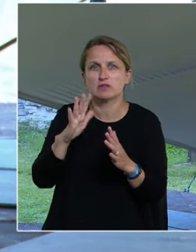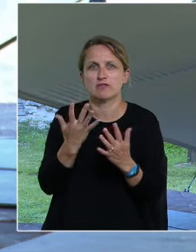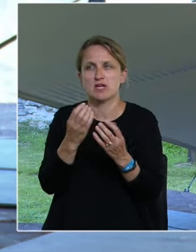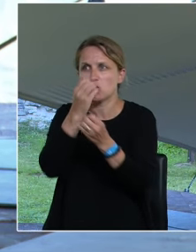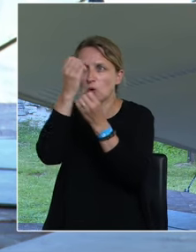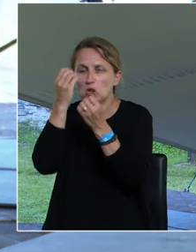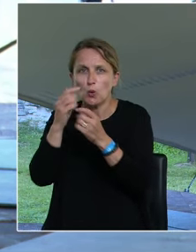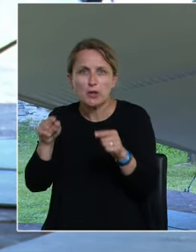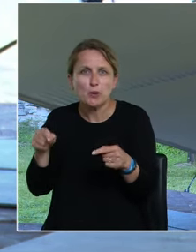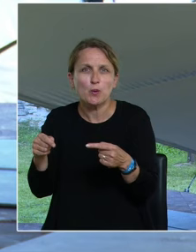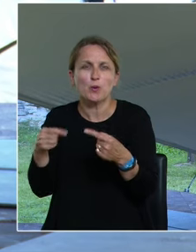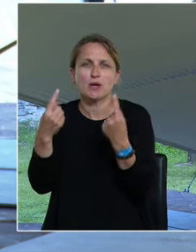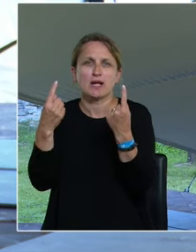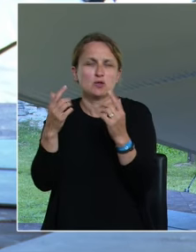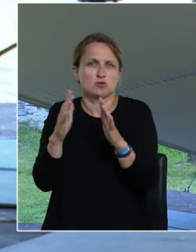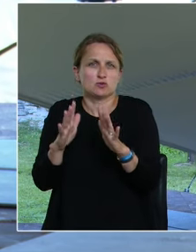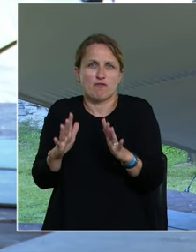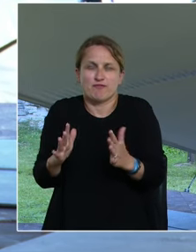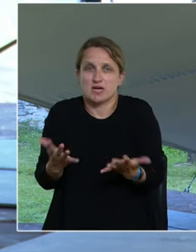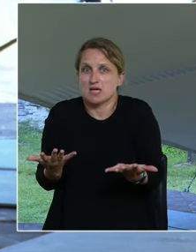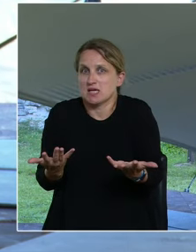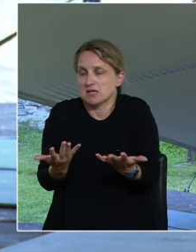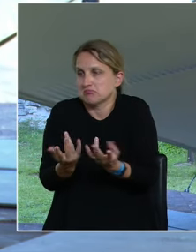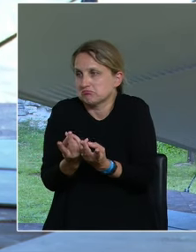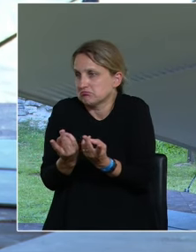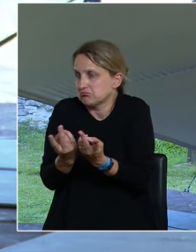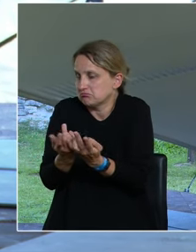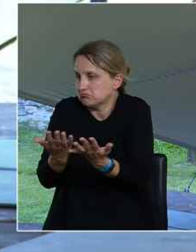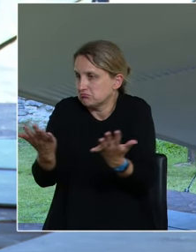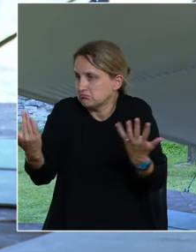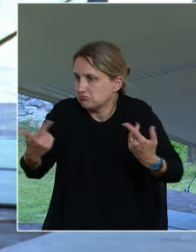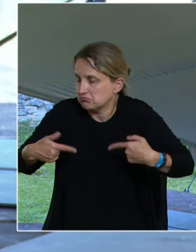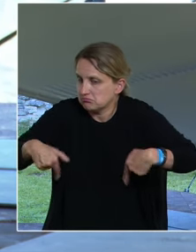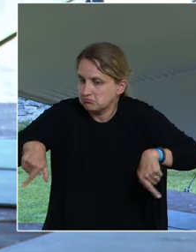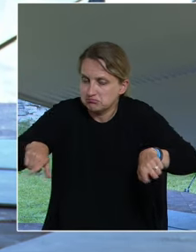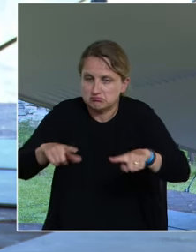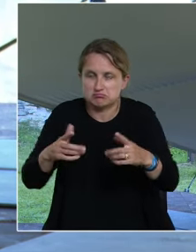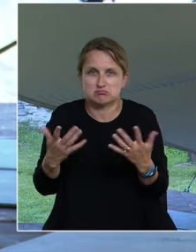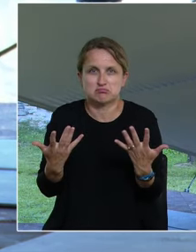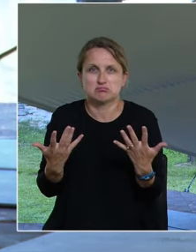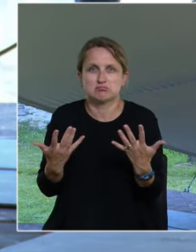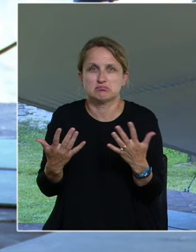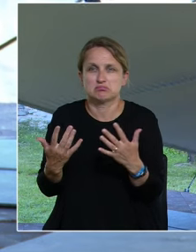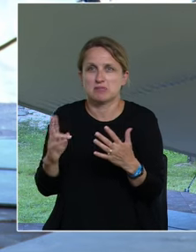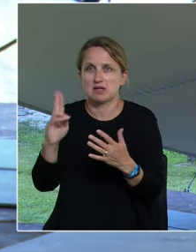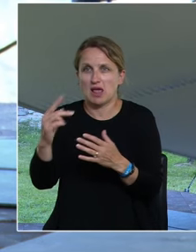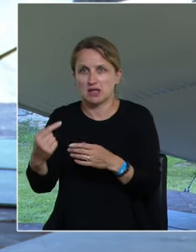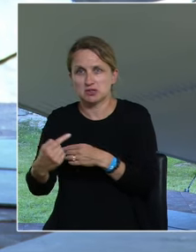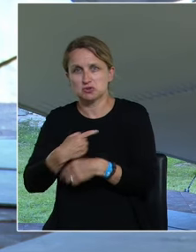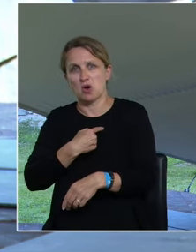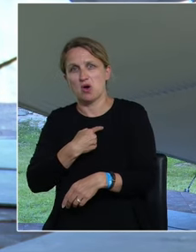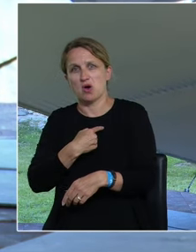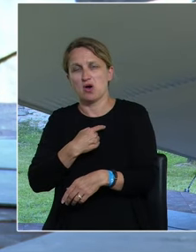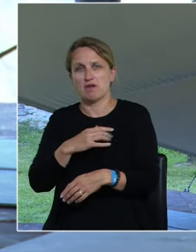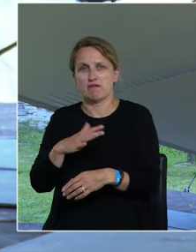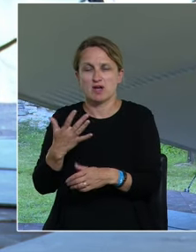we culturally sort of read these spaces? Could we sort of, could we get someone get offended, or someone would you